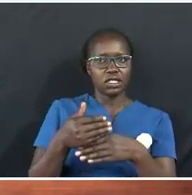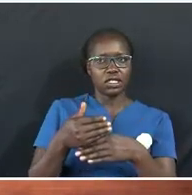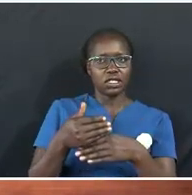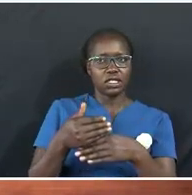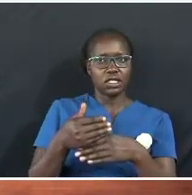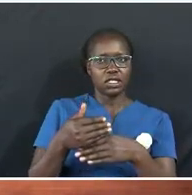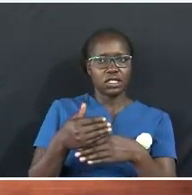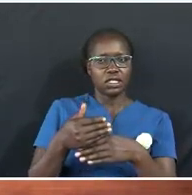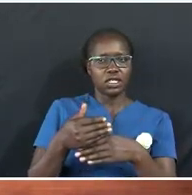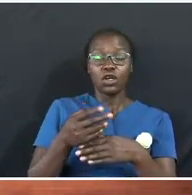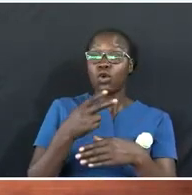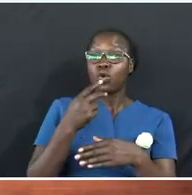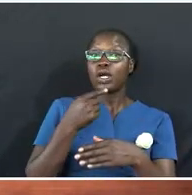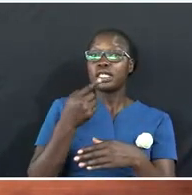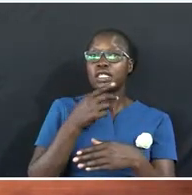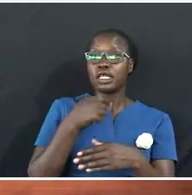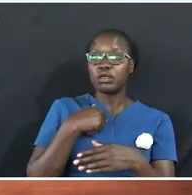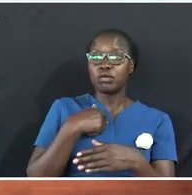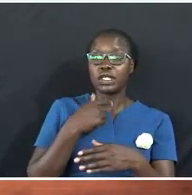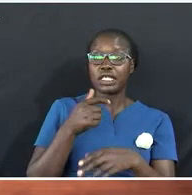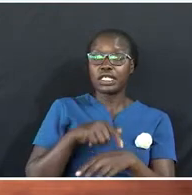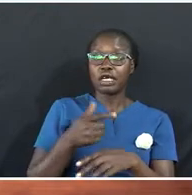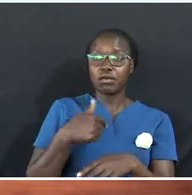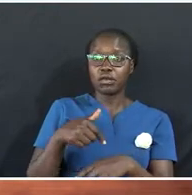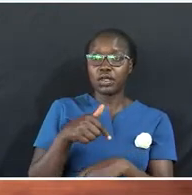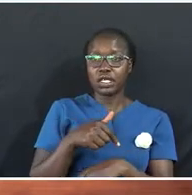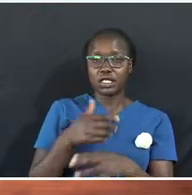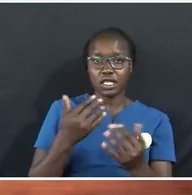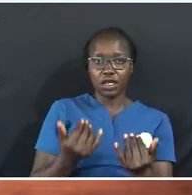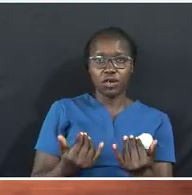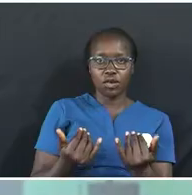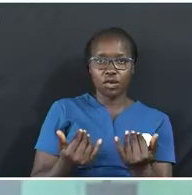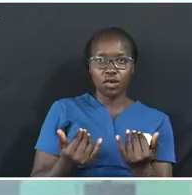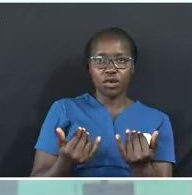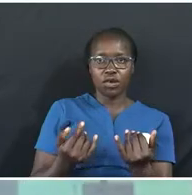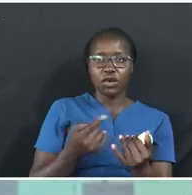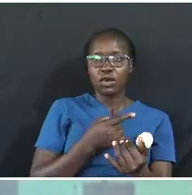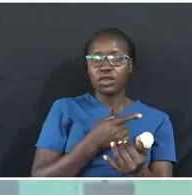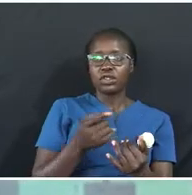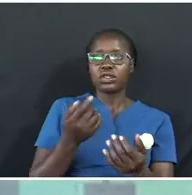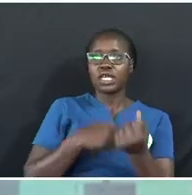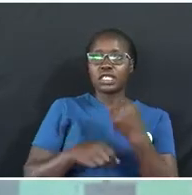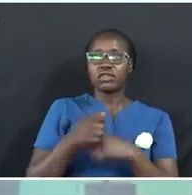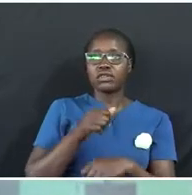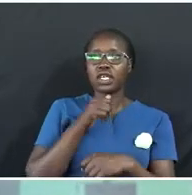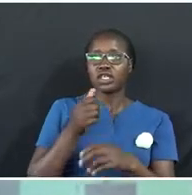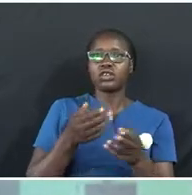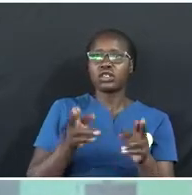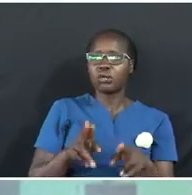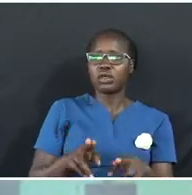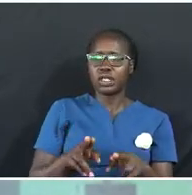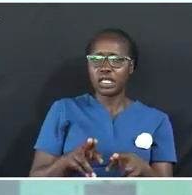Who can tell me that in our time now, those